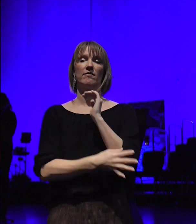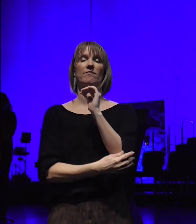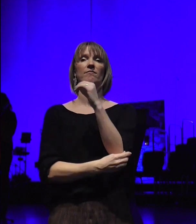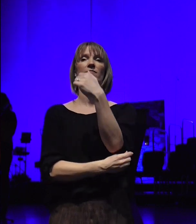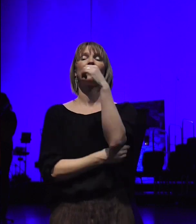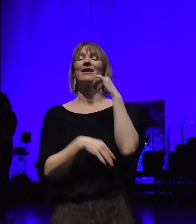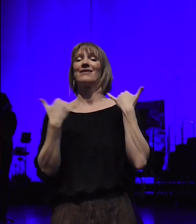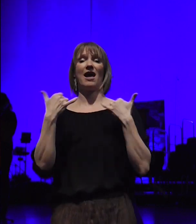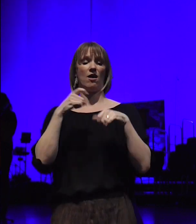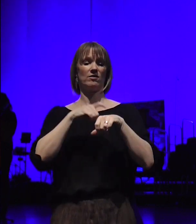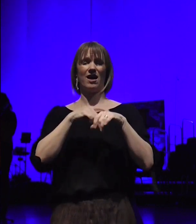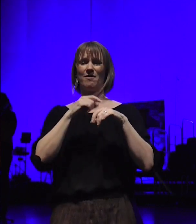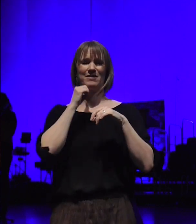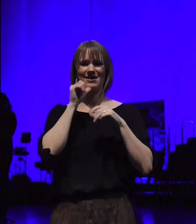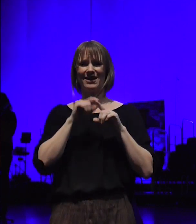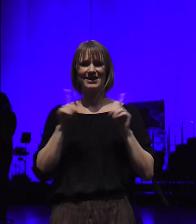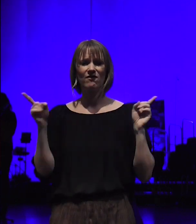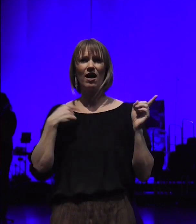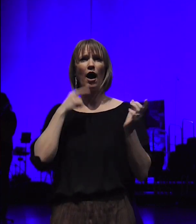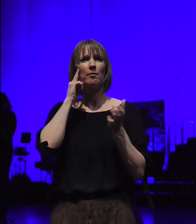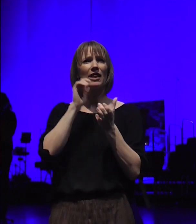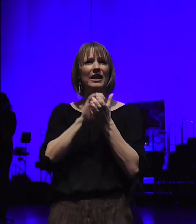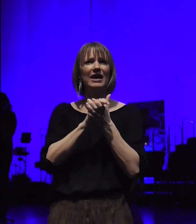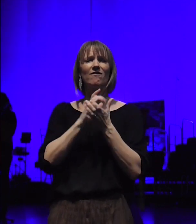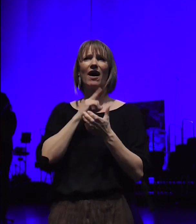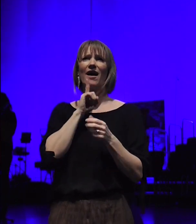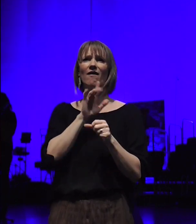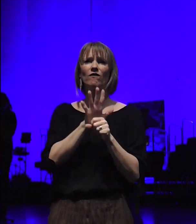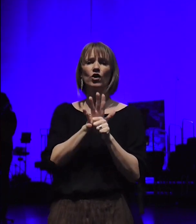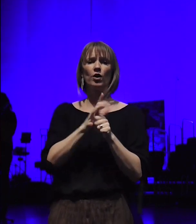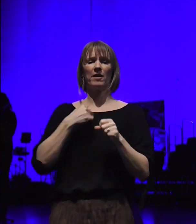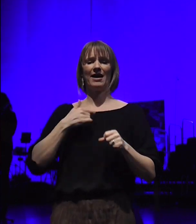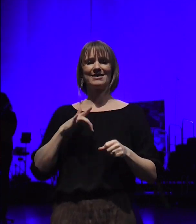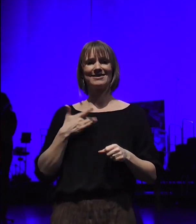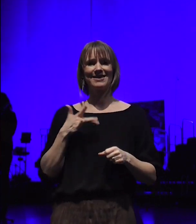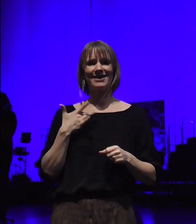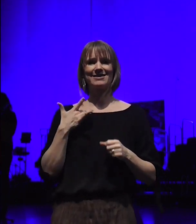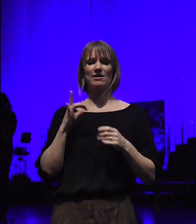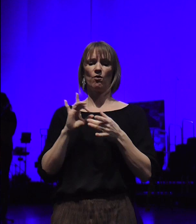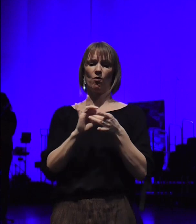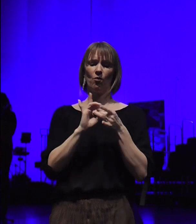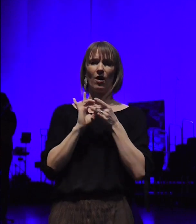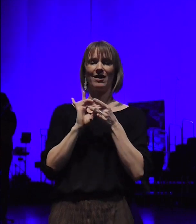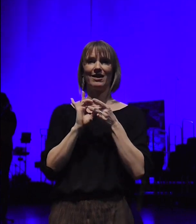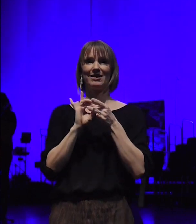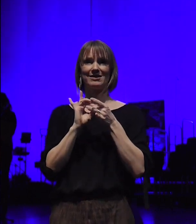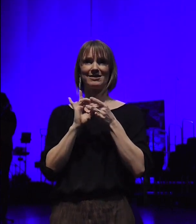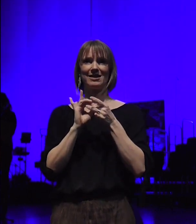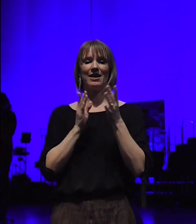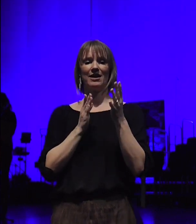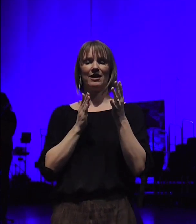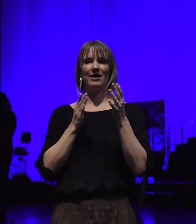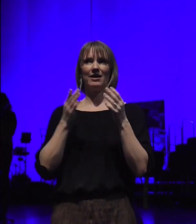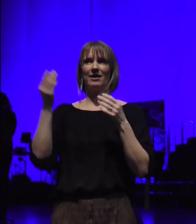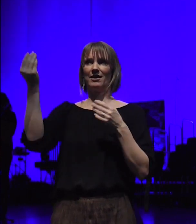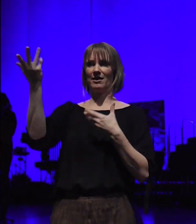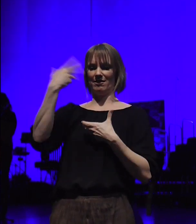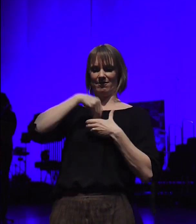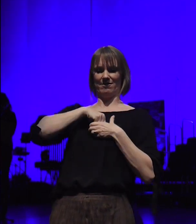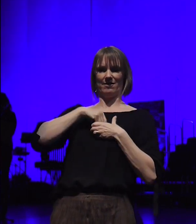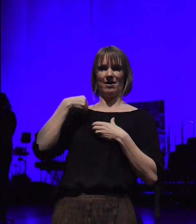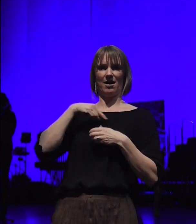no different. I believe and affirm and sense that oneness that permeates us